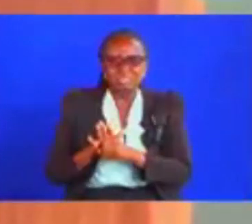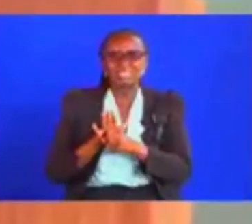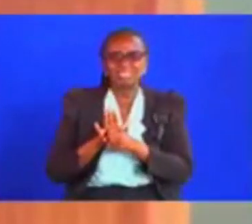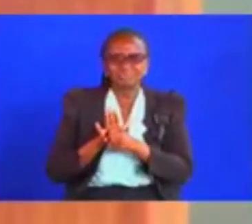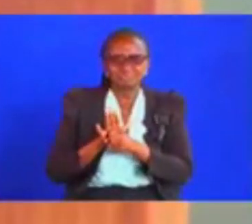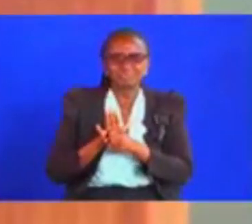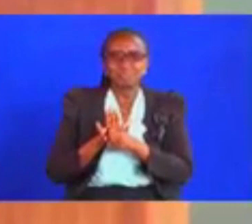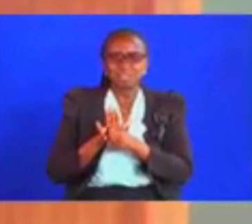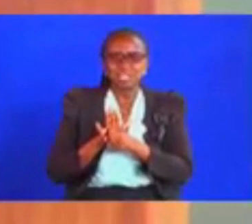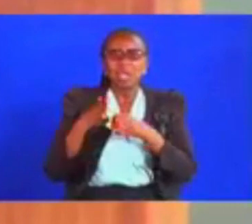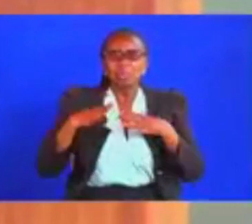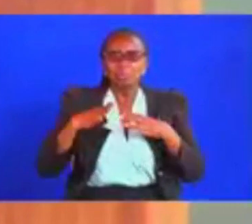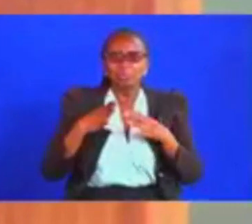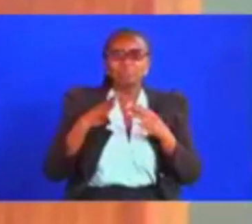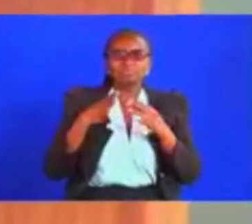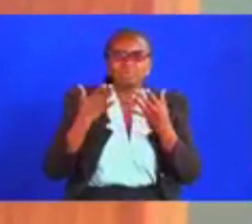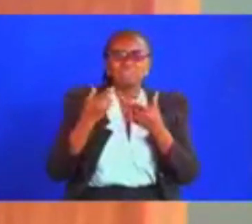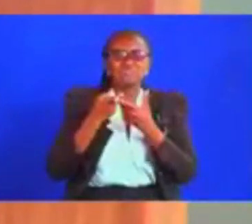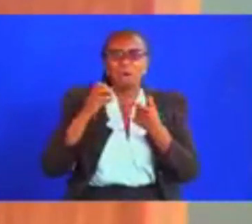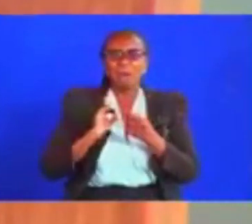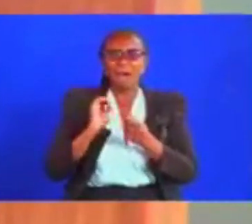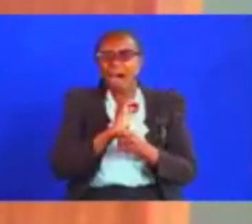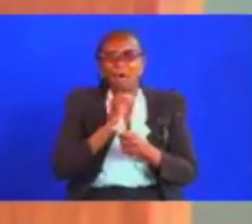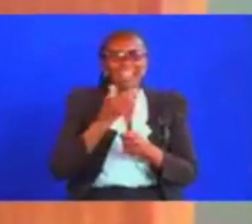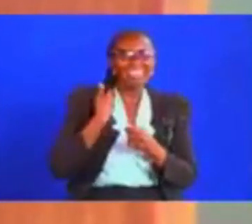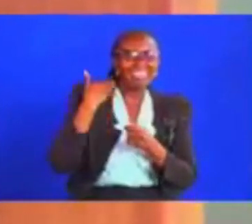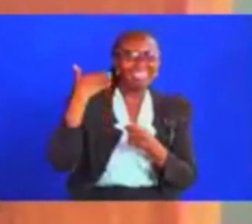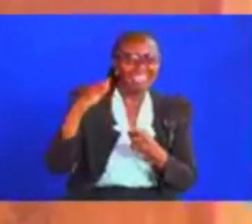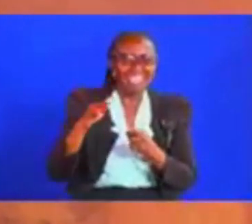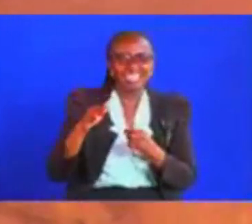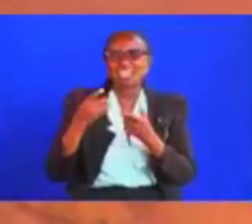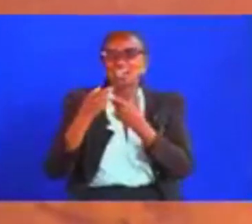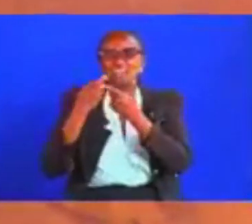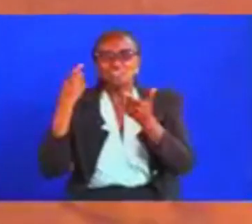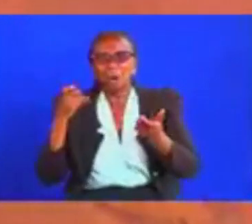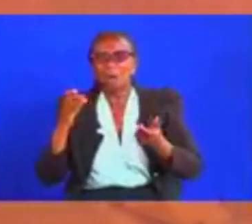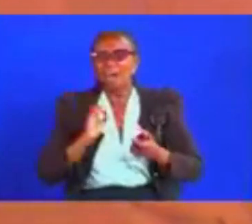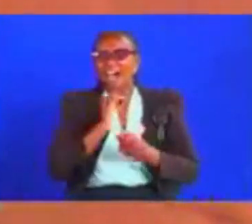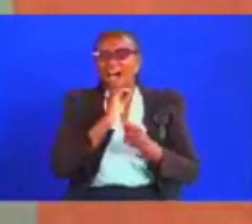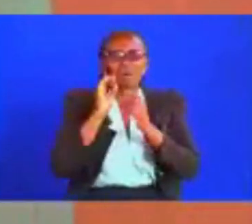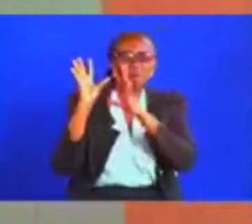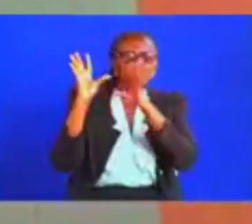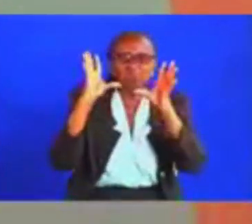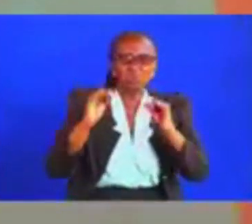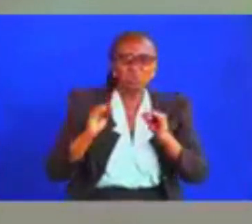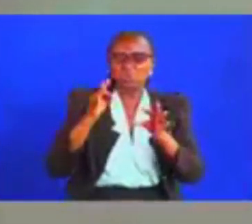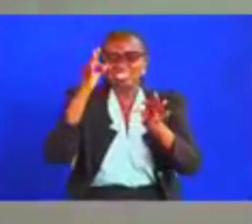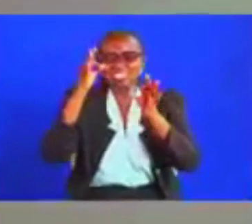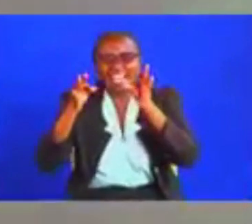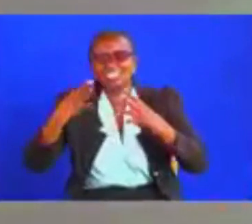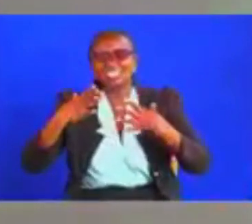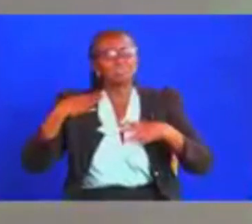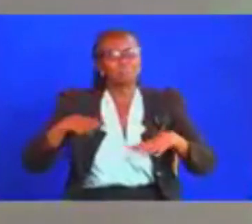call love from the lens of our hate, the lens of our conclusions over people.